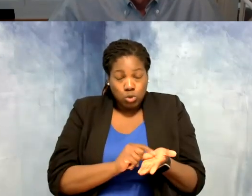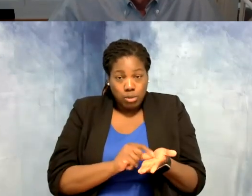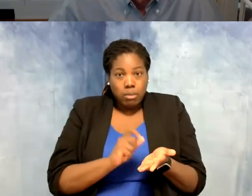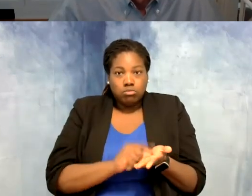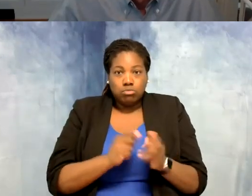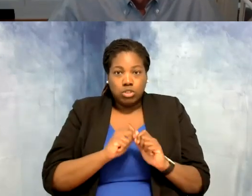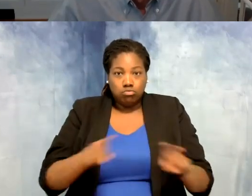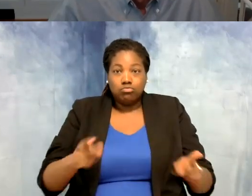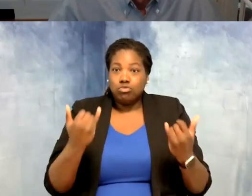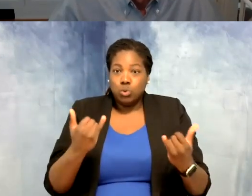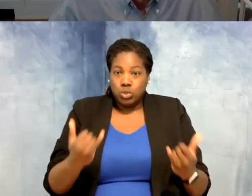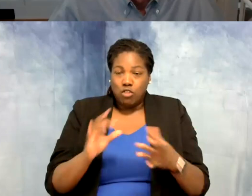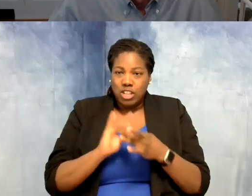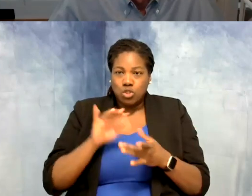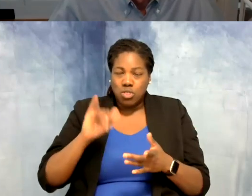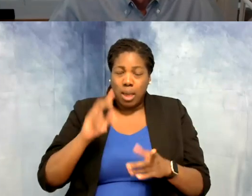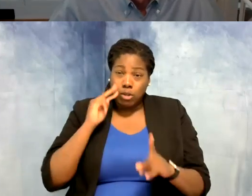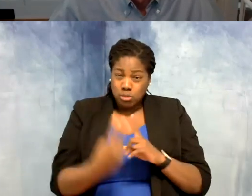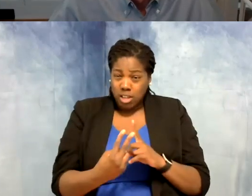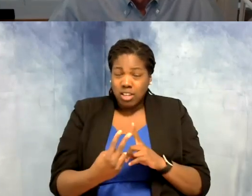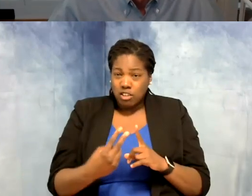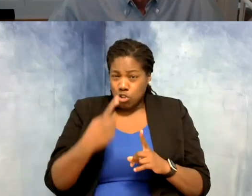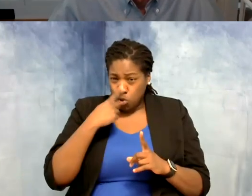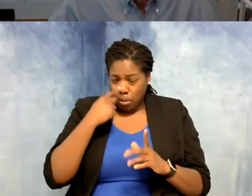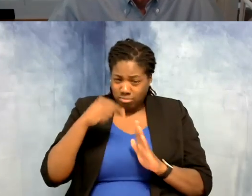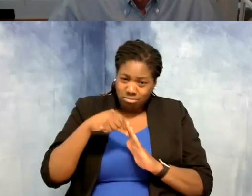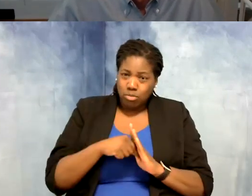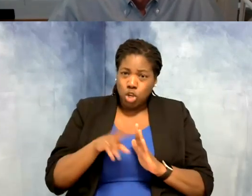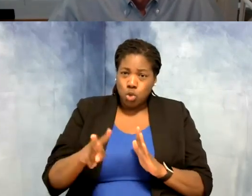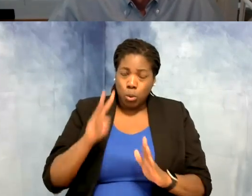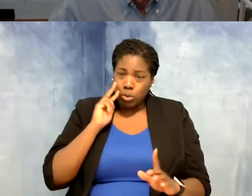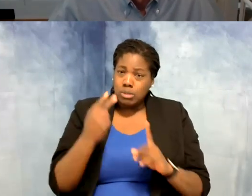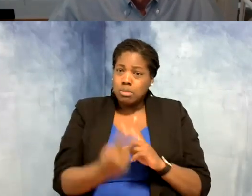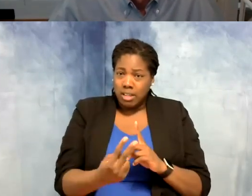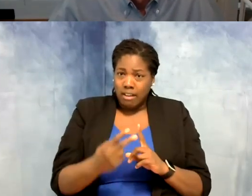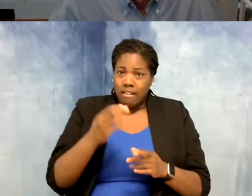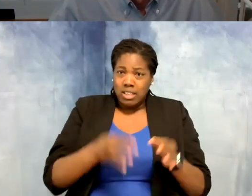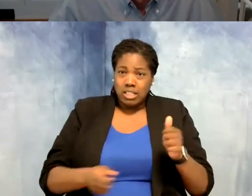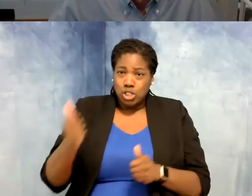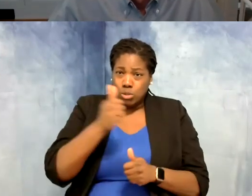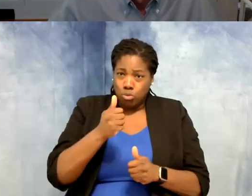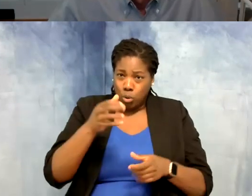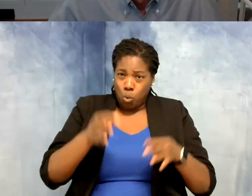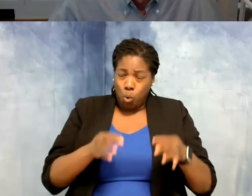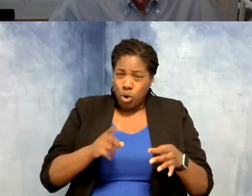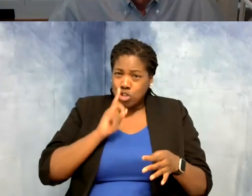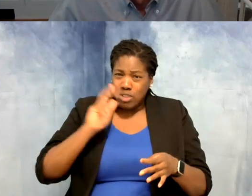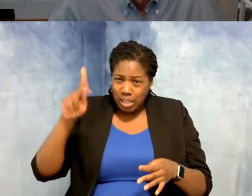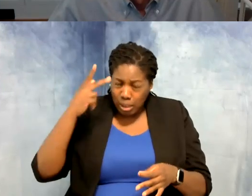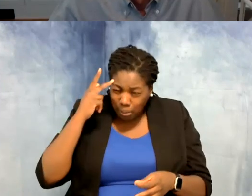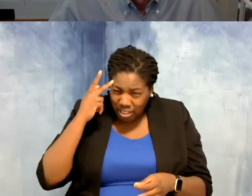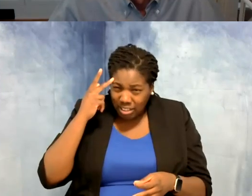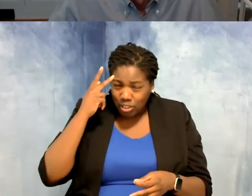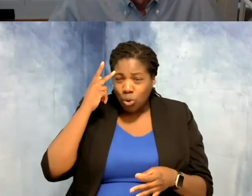very view. Can you tell us a little bit more about your views on whether the Supreme Court is as political as it